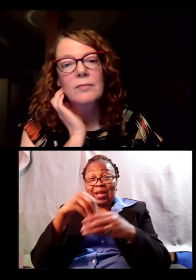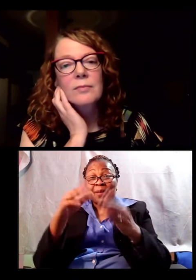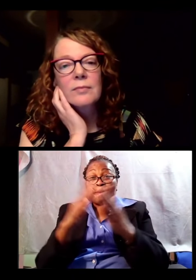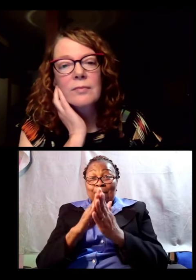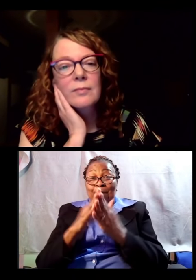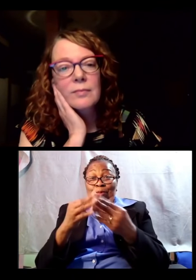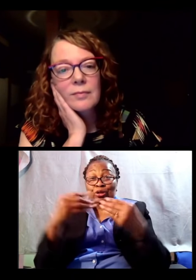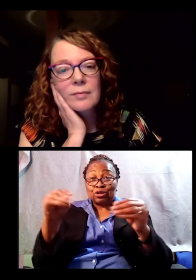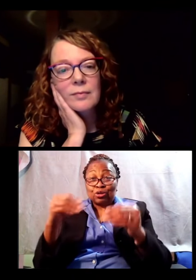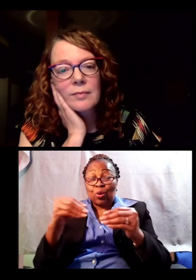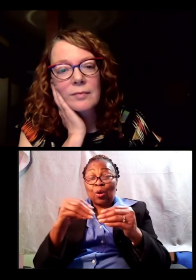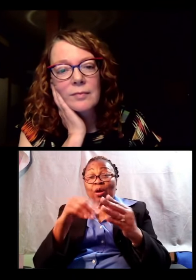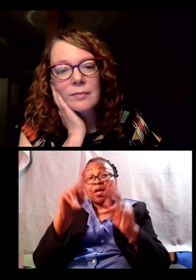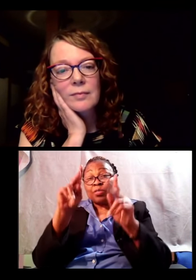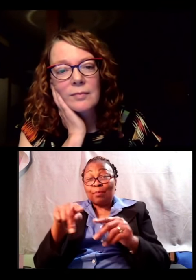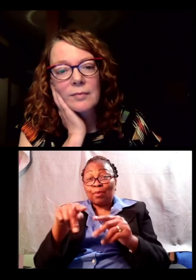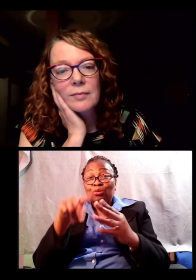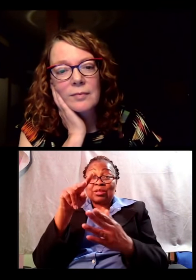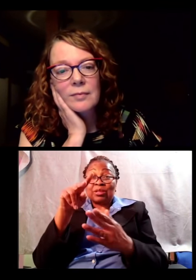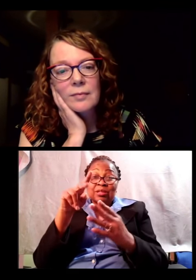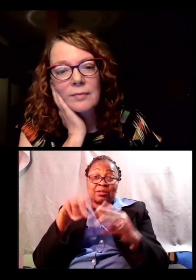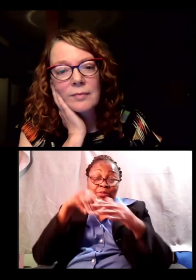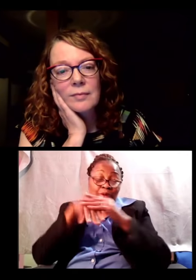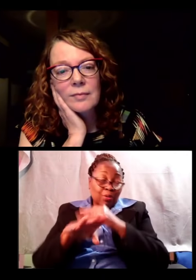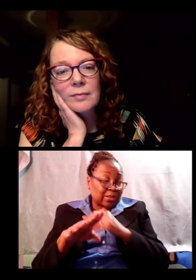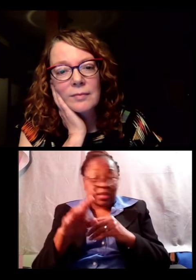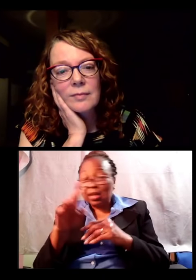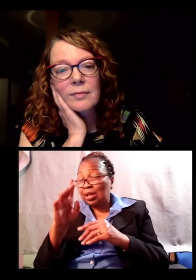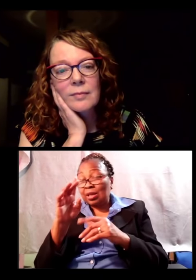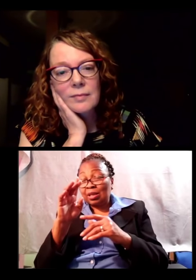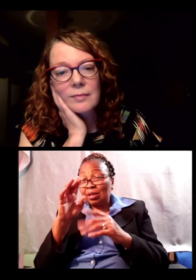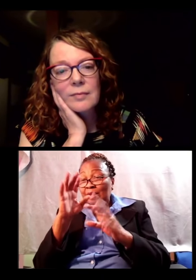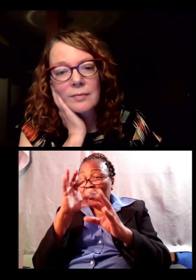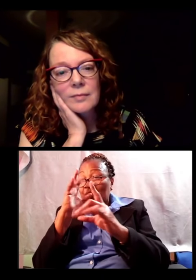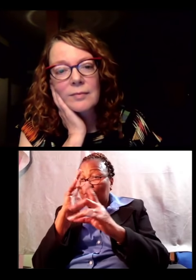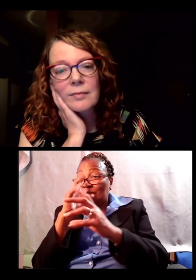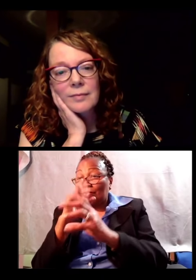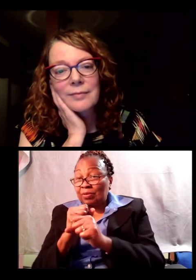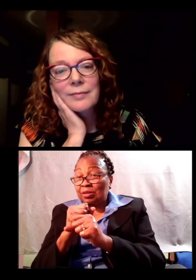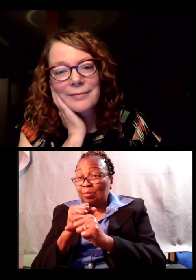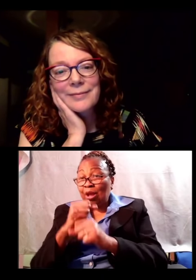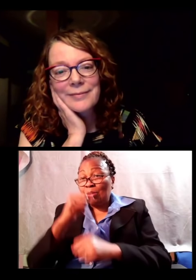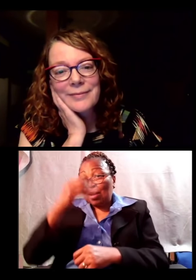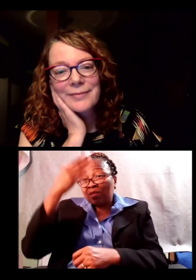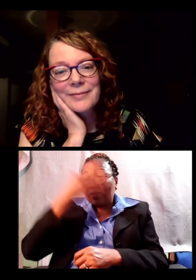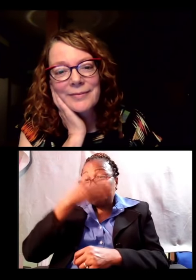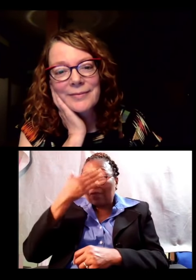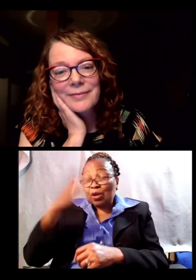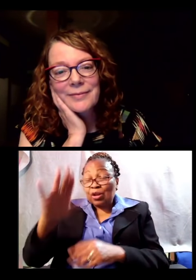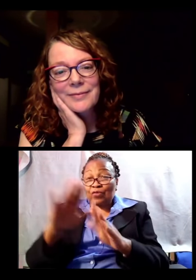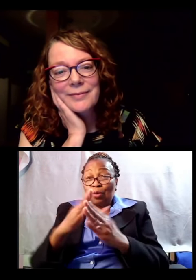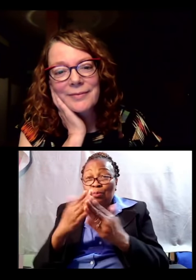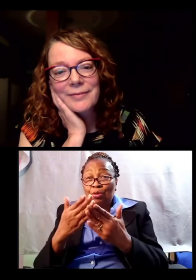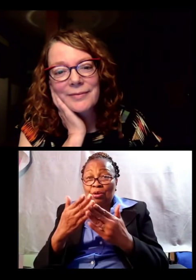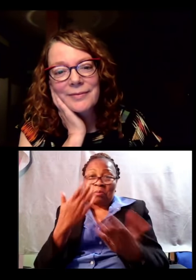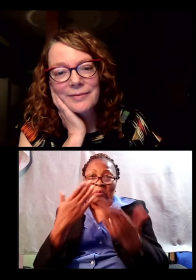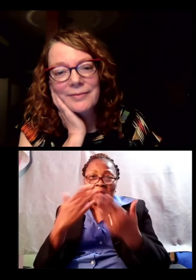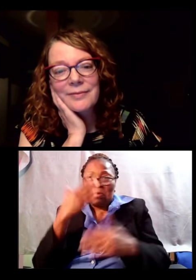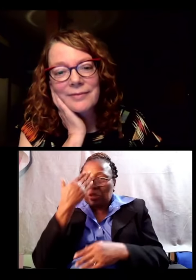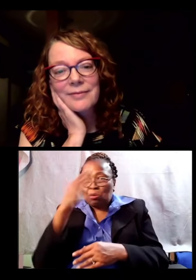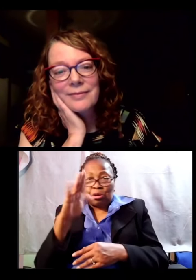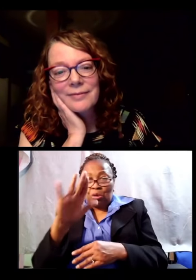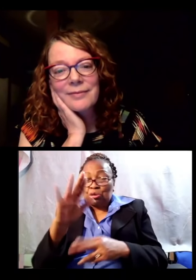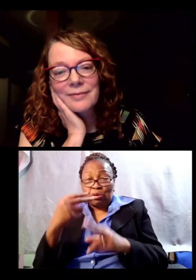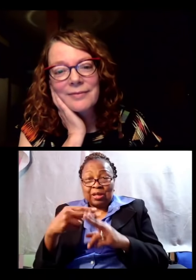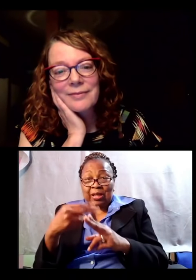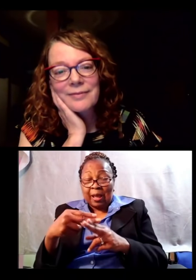into the bookstore, they are entranced by your spectacular cover. Let's suppose they haven't heard your name before. They're